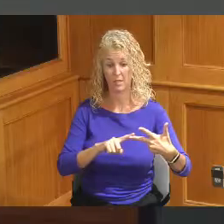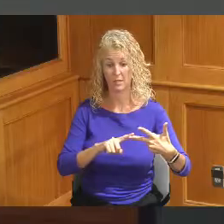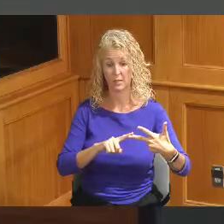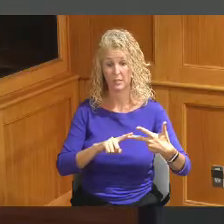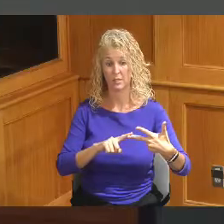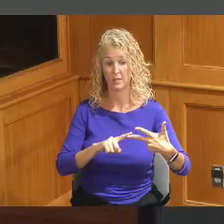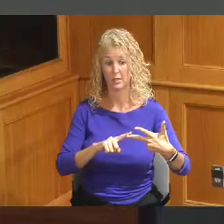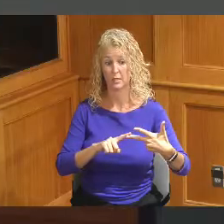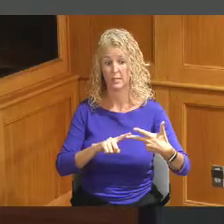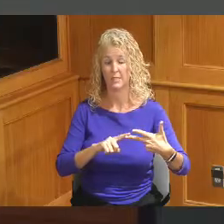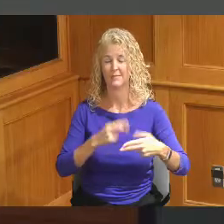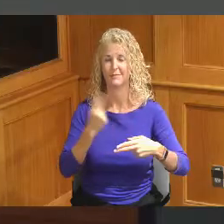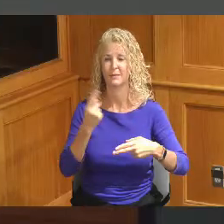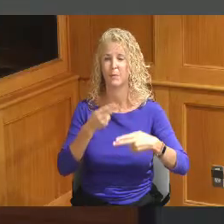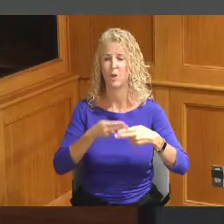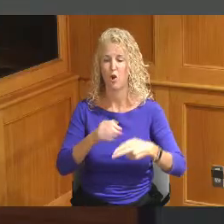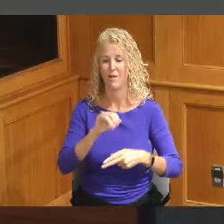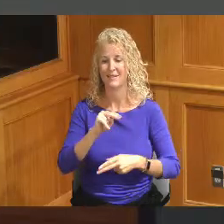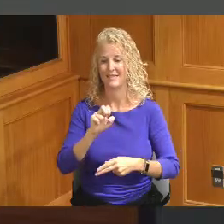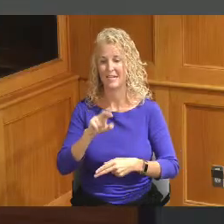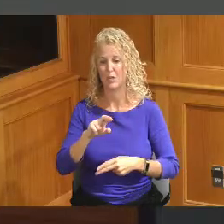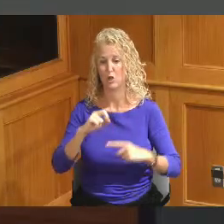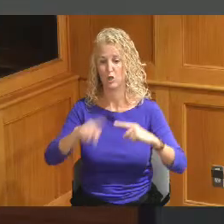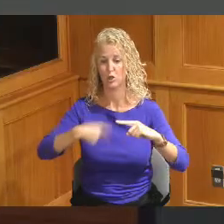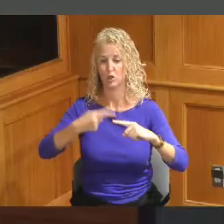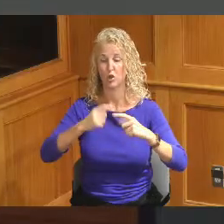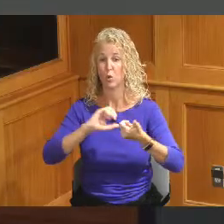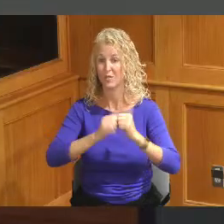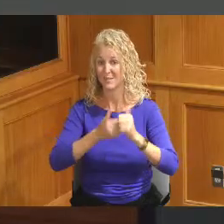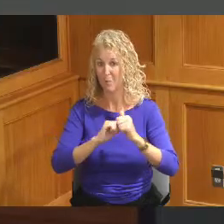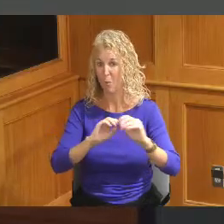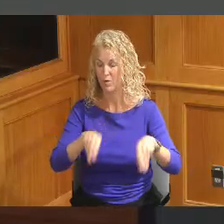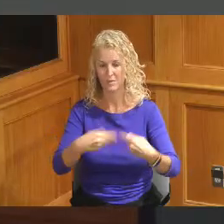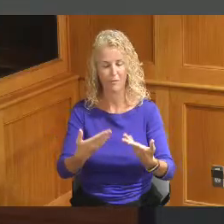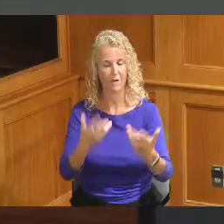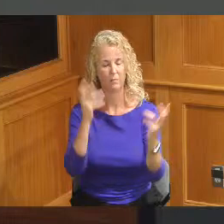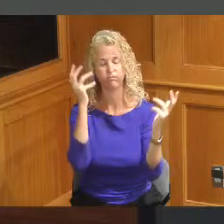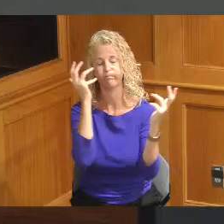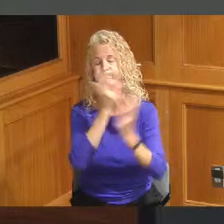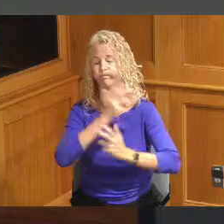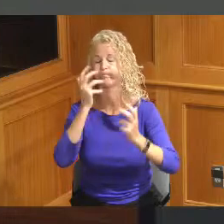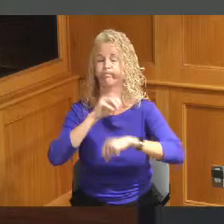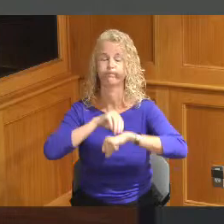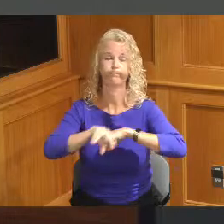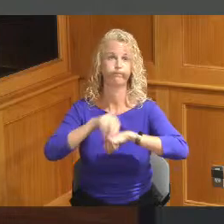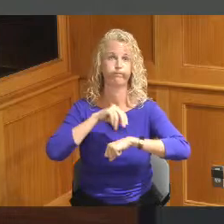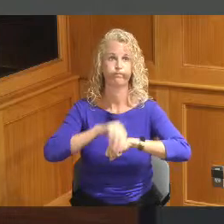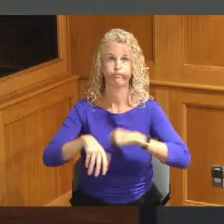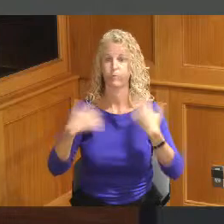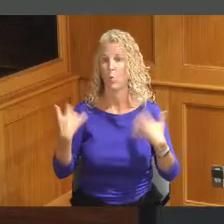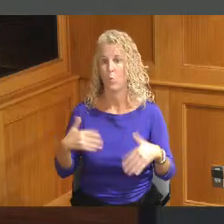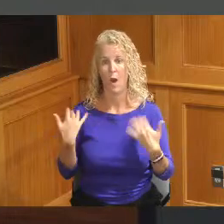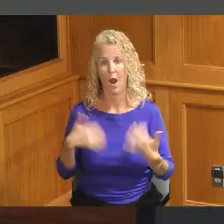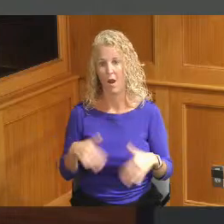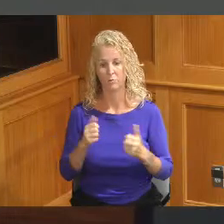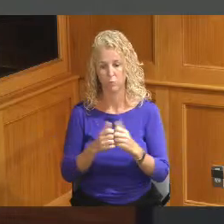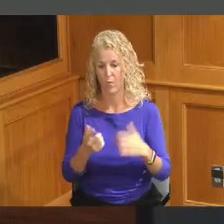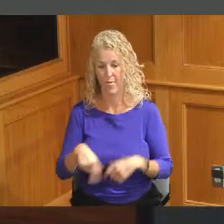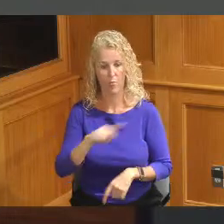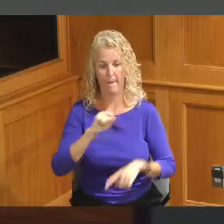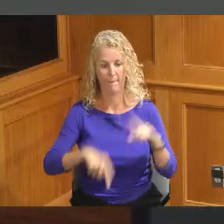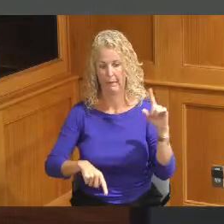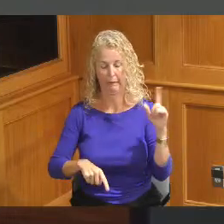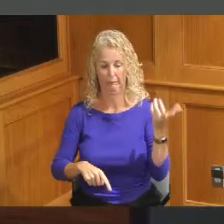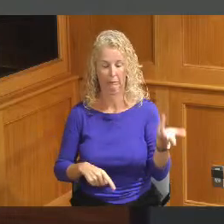Inner Circle Sports, David Abrams and An Lee, who provided just absolutely instrumental business expertise to